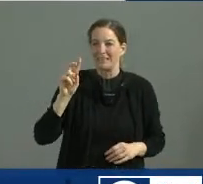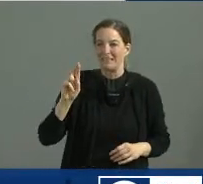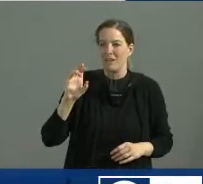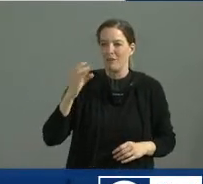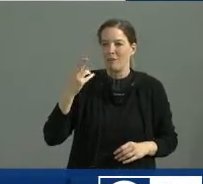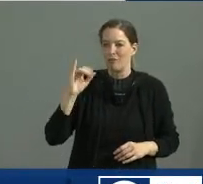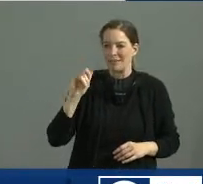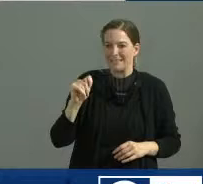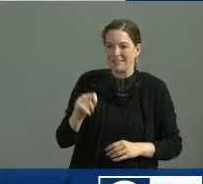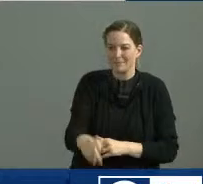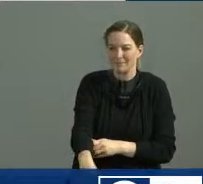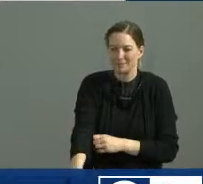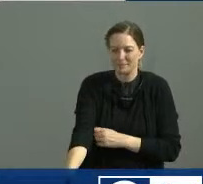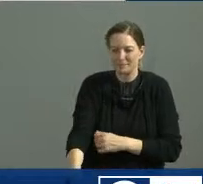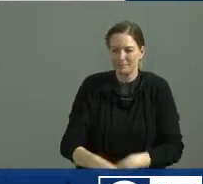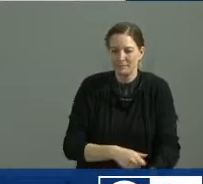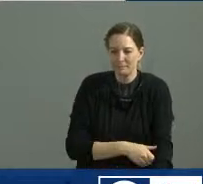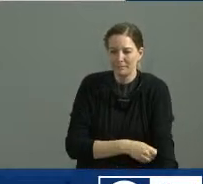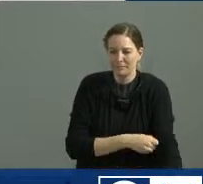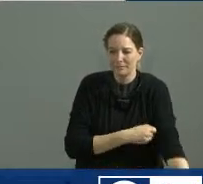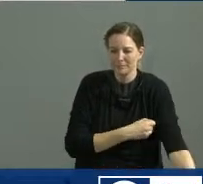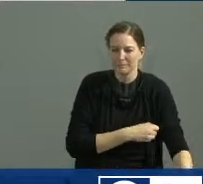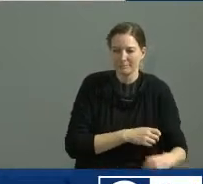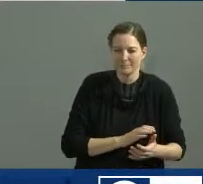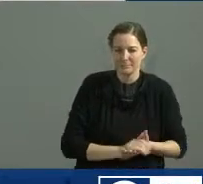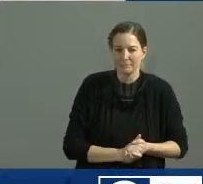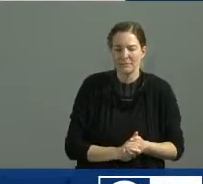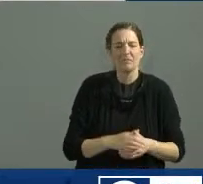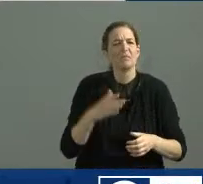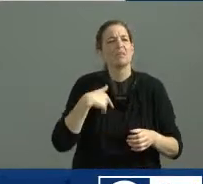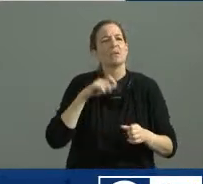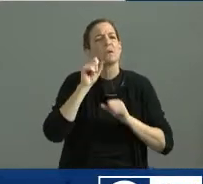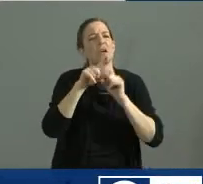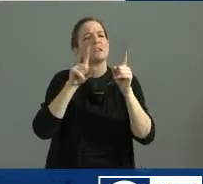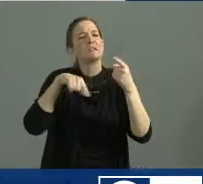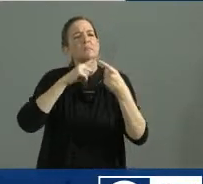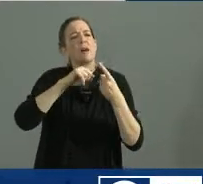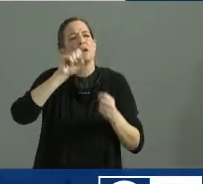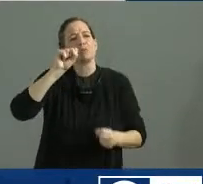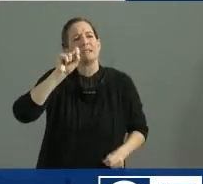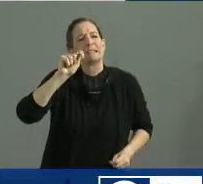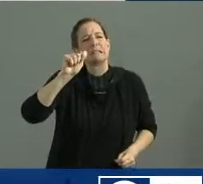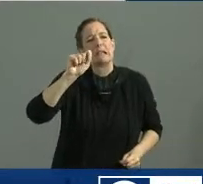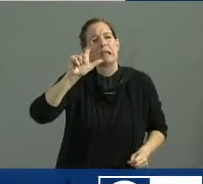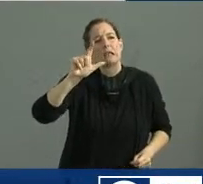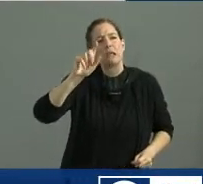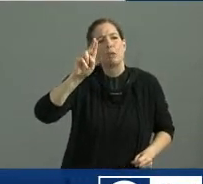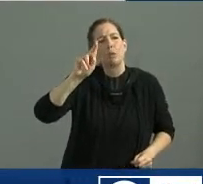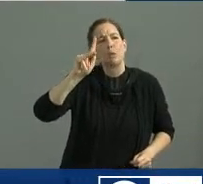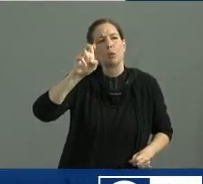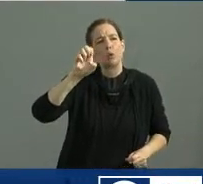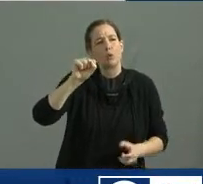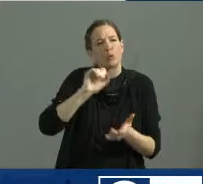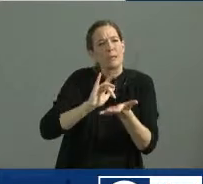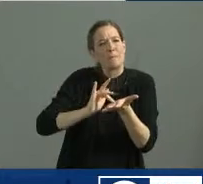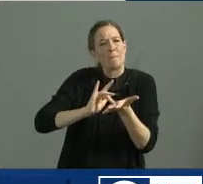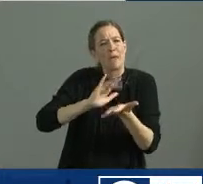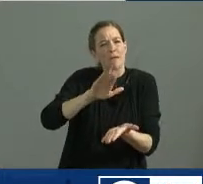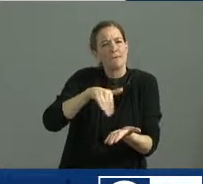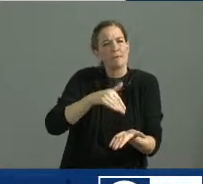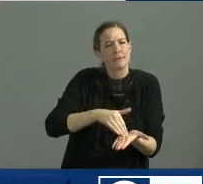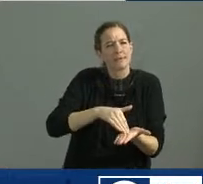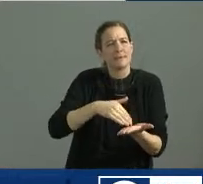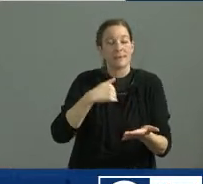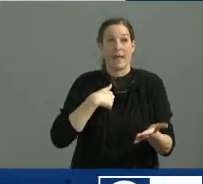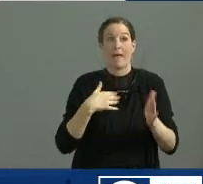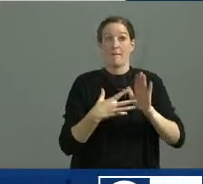follow-up questions to what Dennis was asking about on St. Luke's Medical Center. We have a copy of the contract, the state contract, I think,